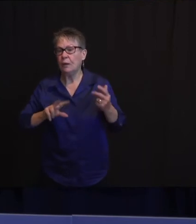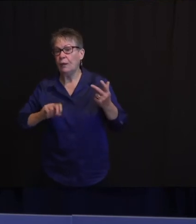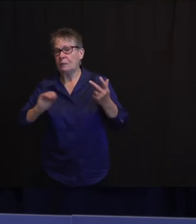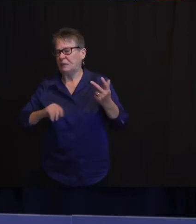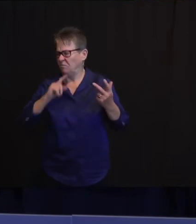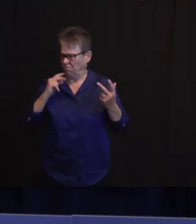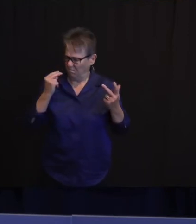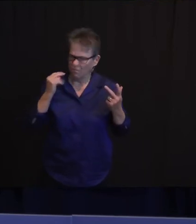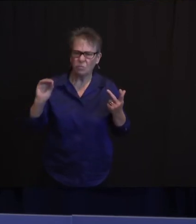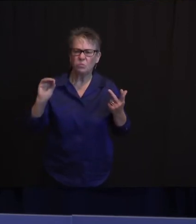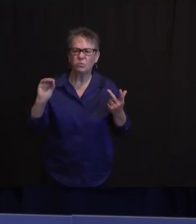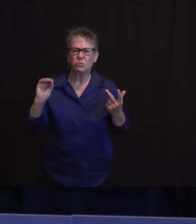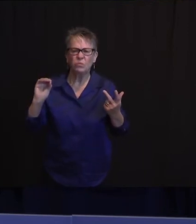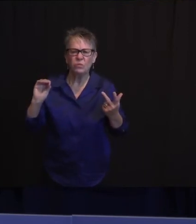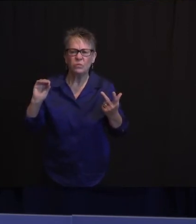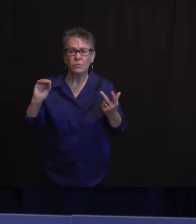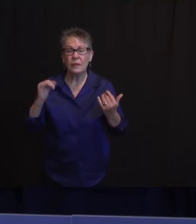to the 26th,